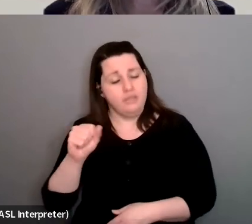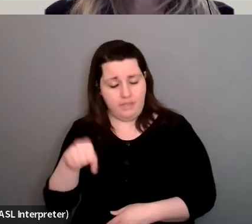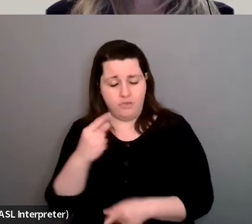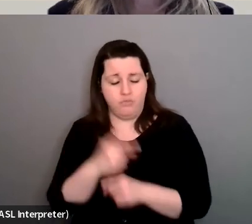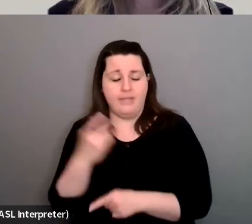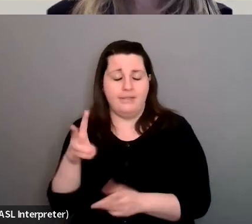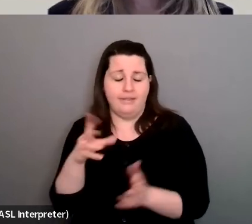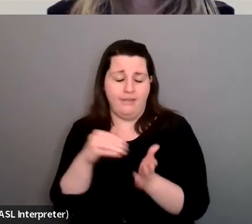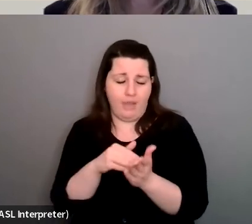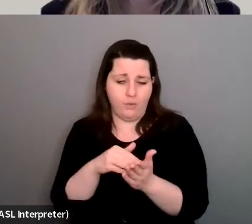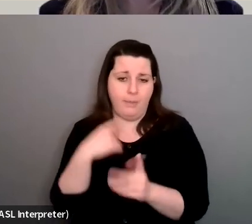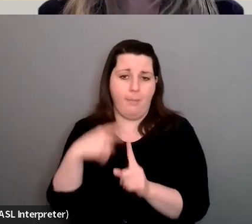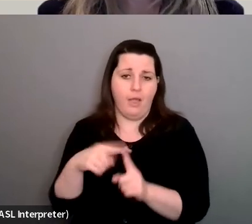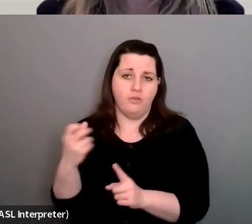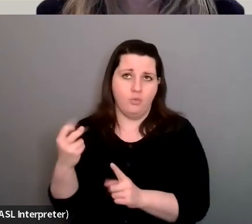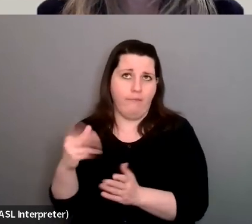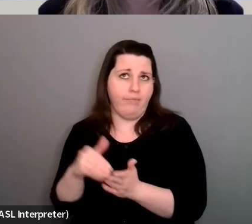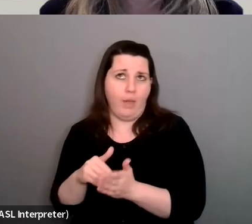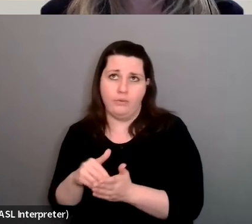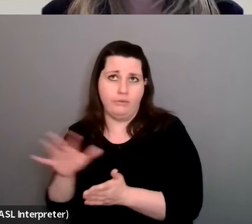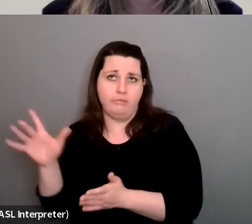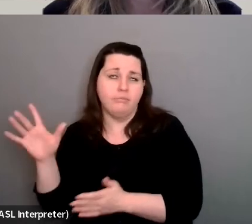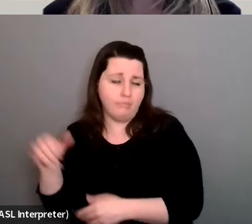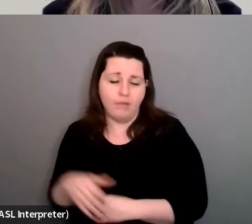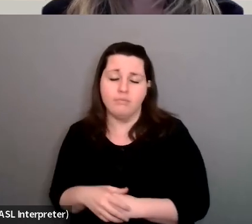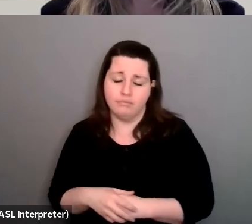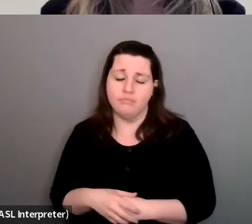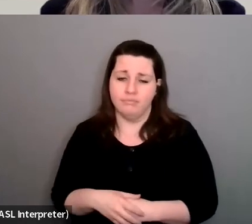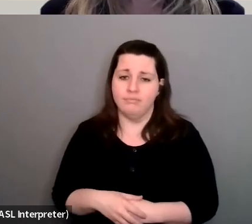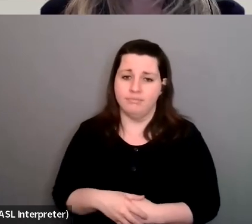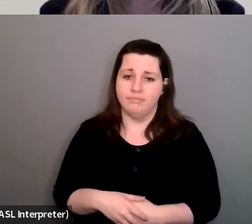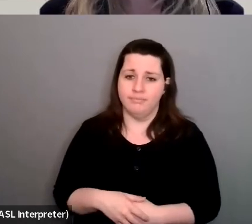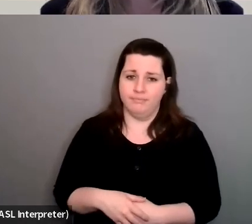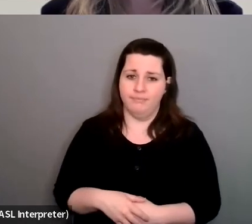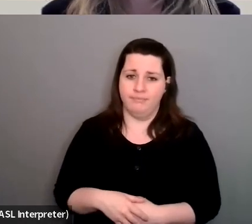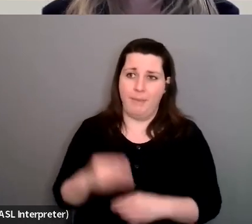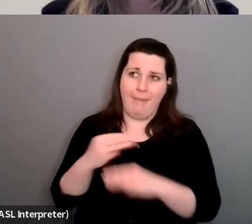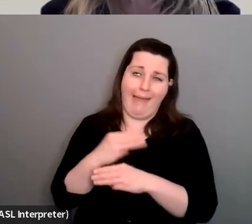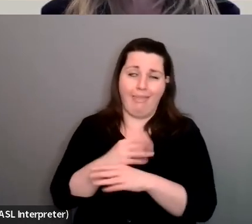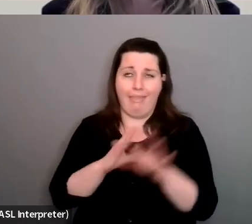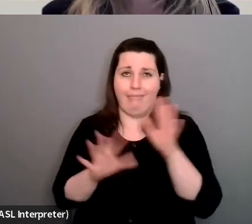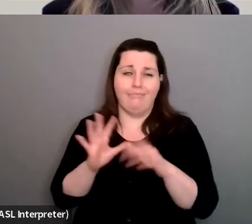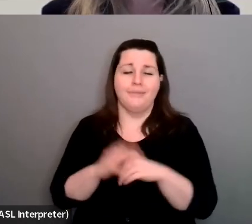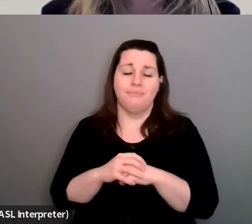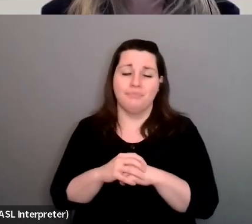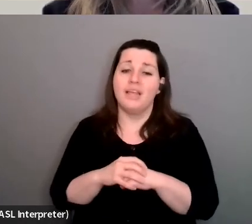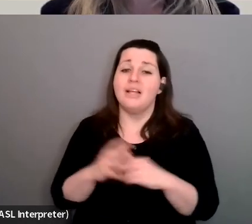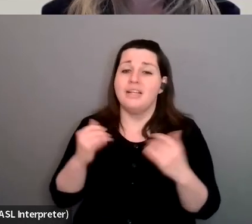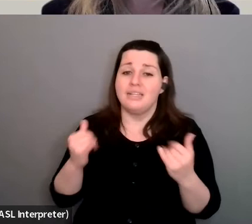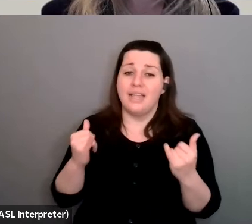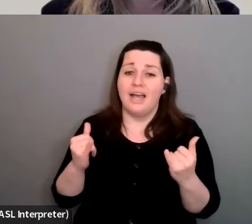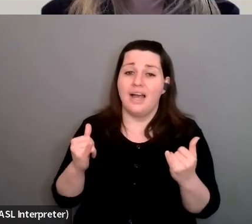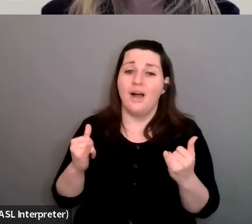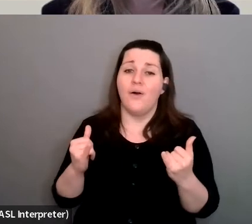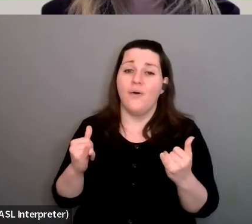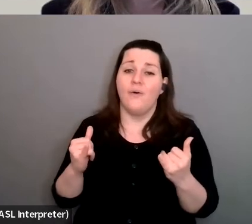that 12,000. Yeah. Yep. That's, roughly. that's Yep. math. Yep. Yep. That's math. Yes. Now, just Yep. as a